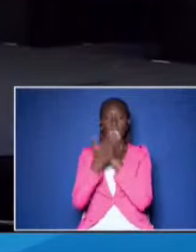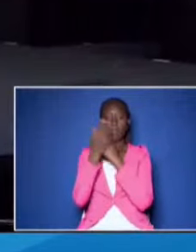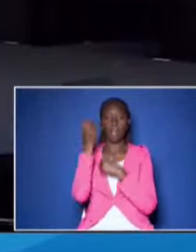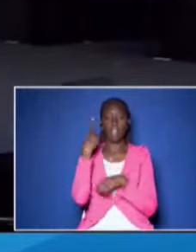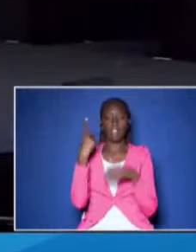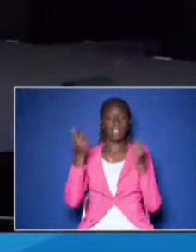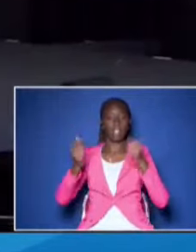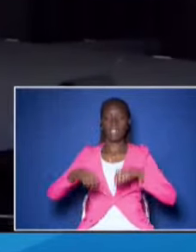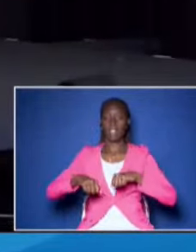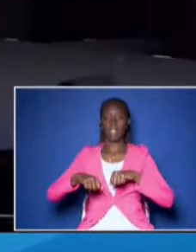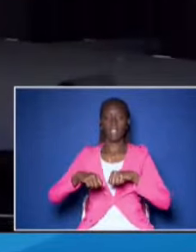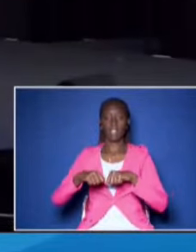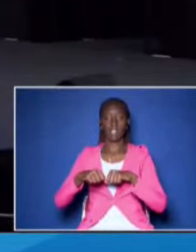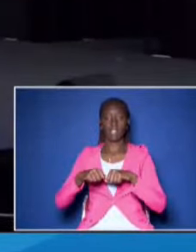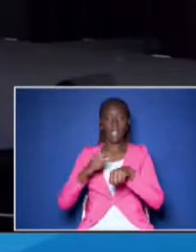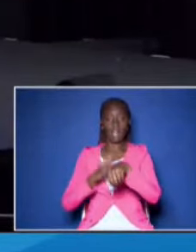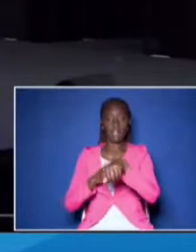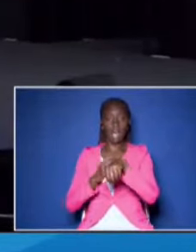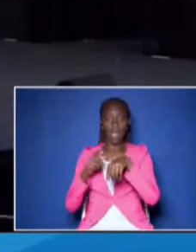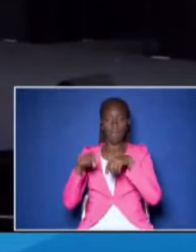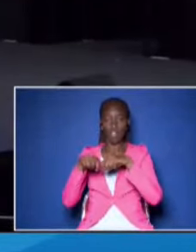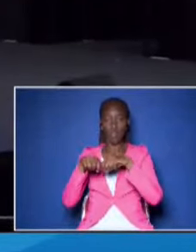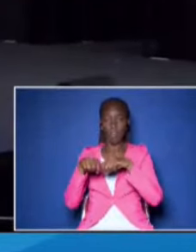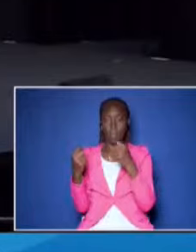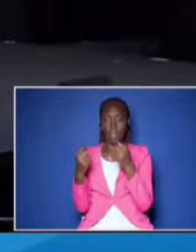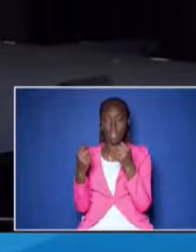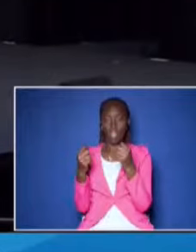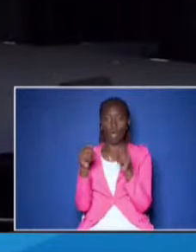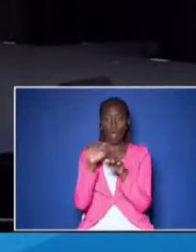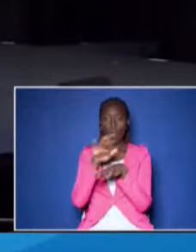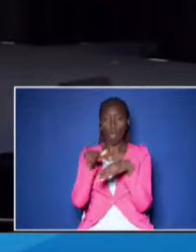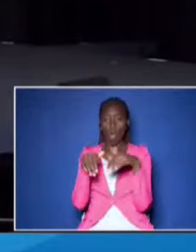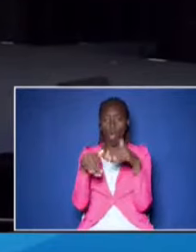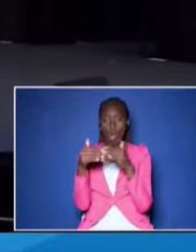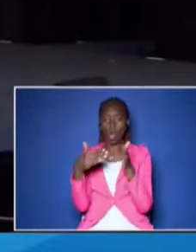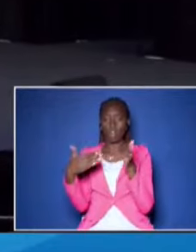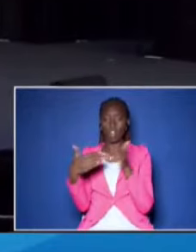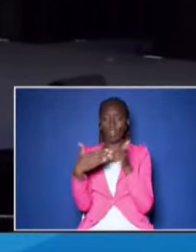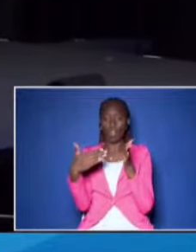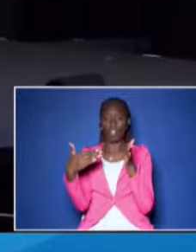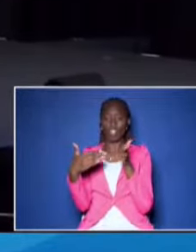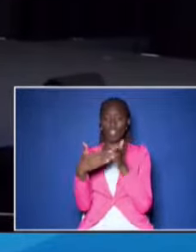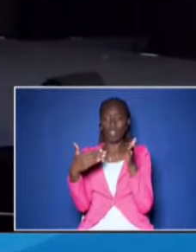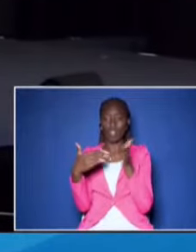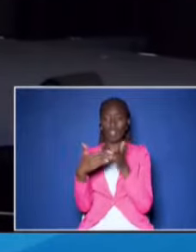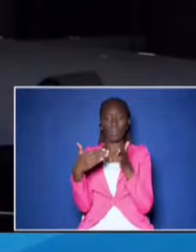down and once you break all that obstacle stronghold